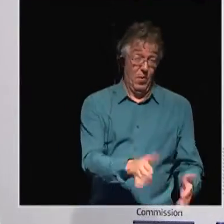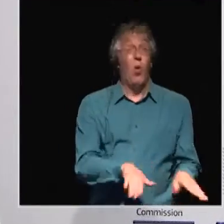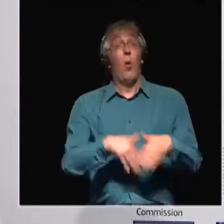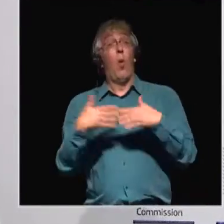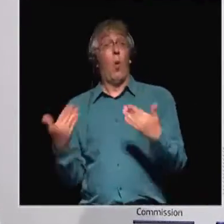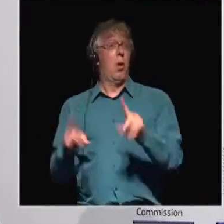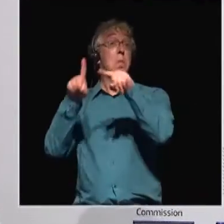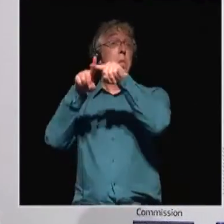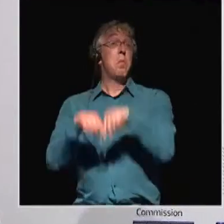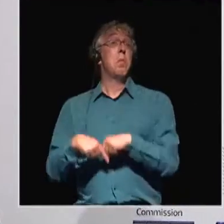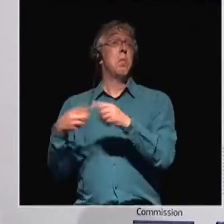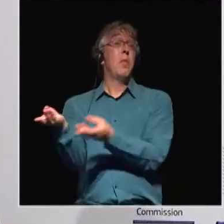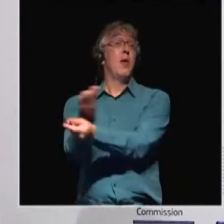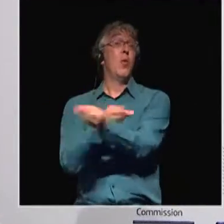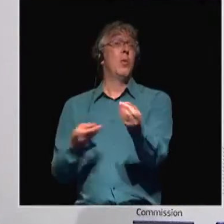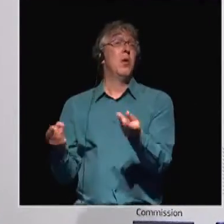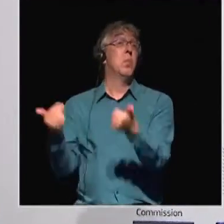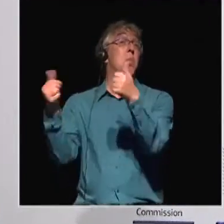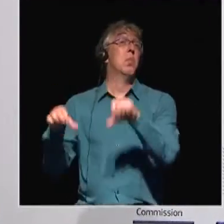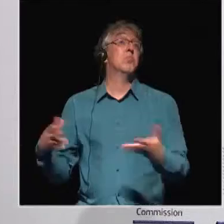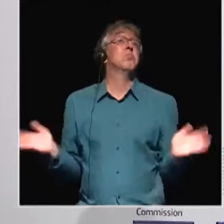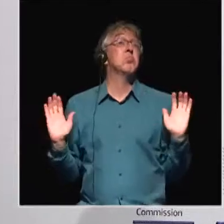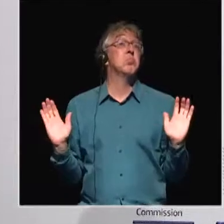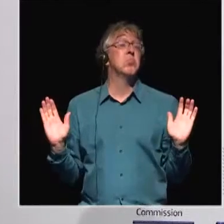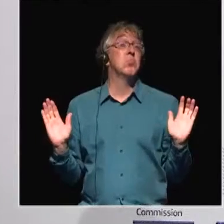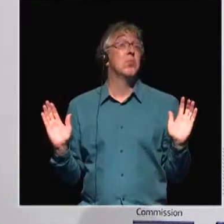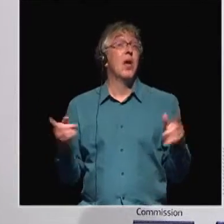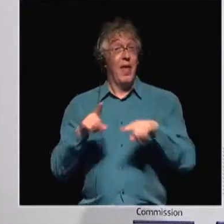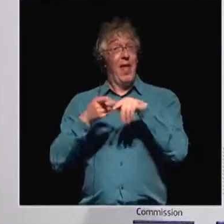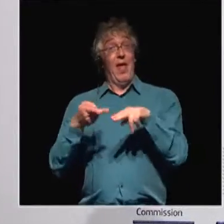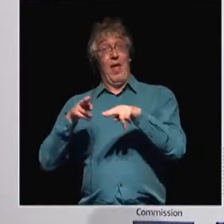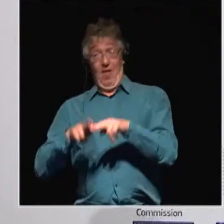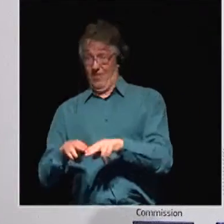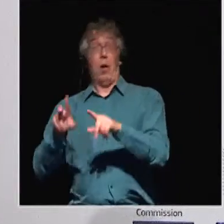in which case you've got millions of people who don't have access to energy.